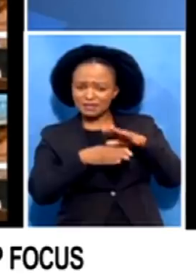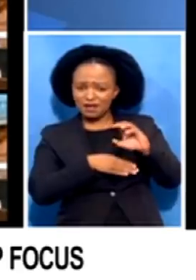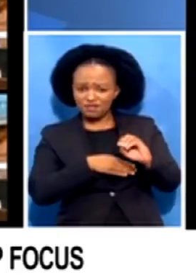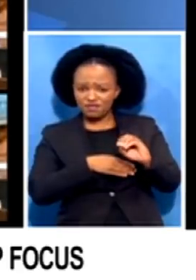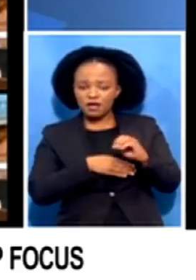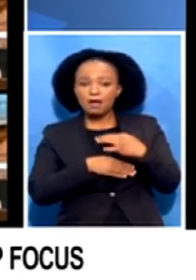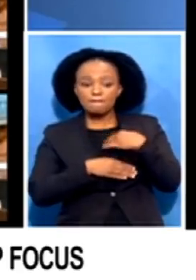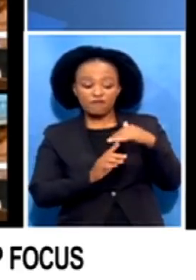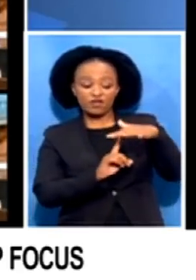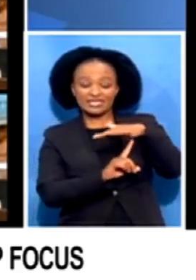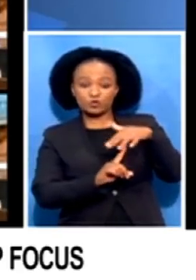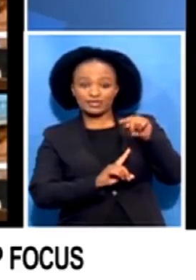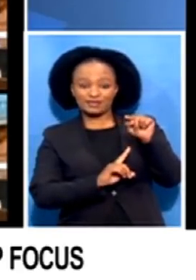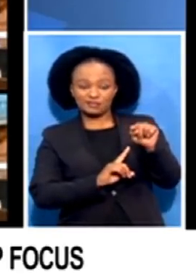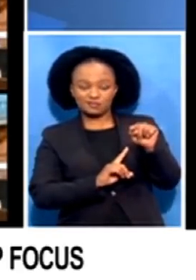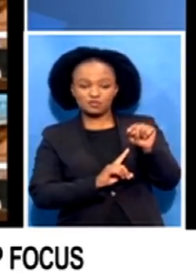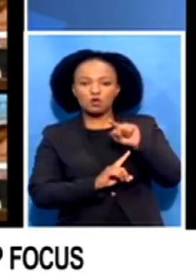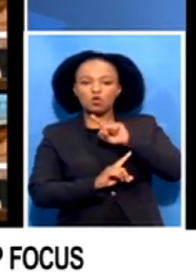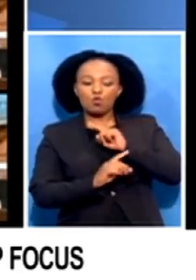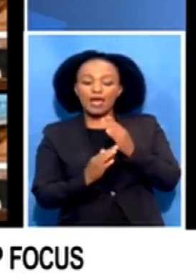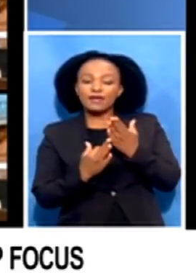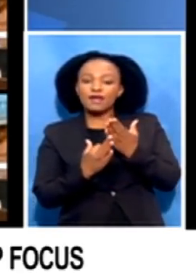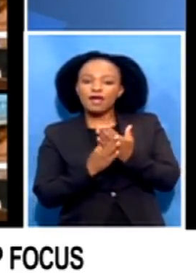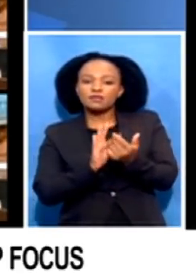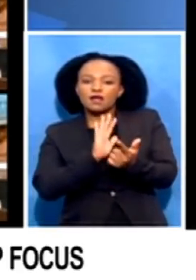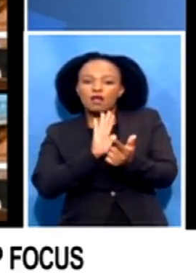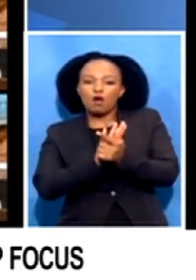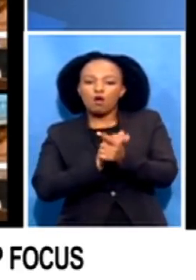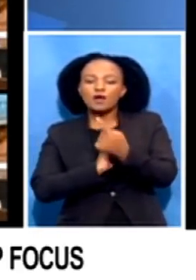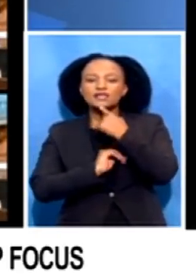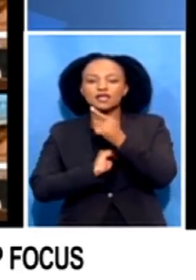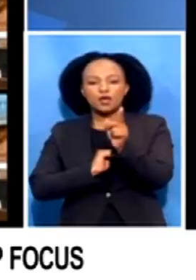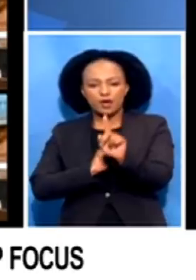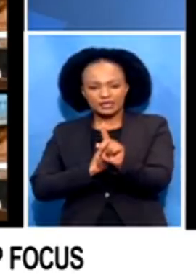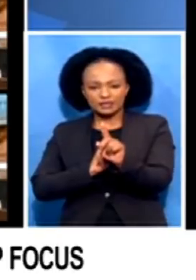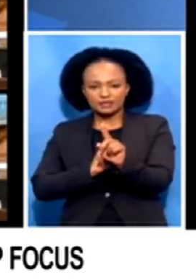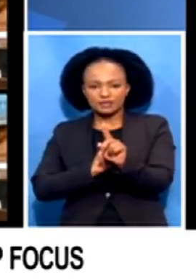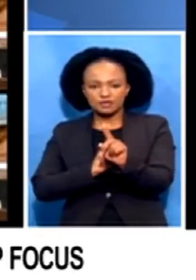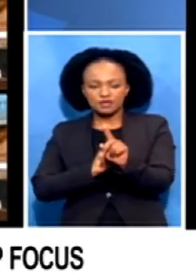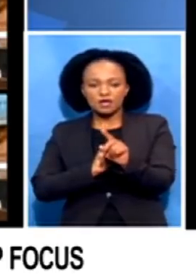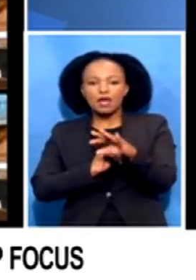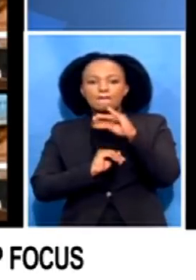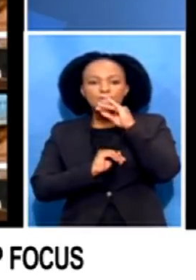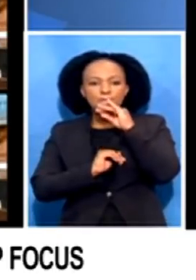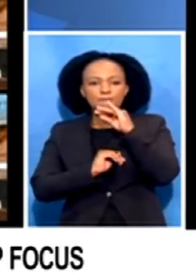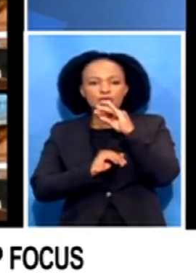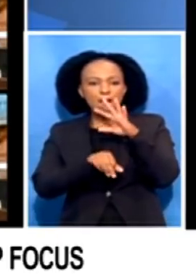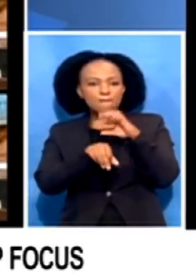law tells us that there is no one size fits all. Sorry to interrupt you, but before you